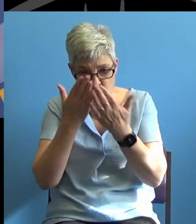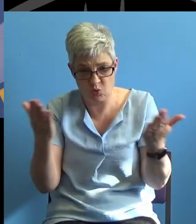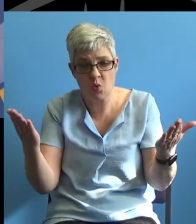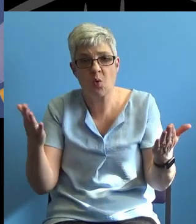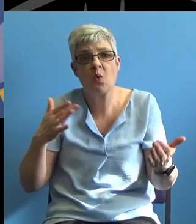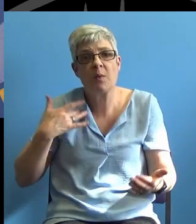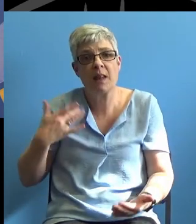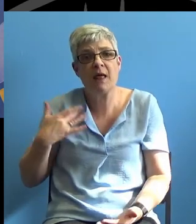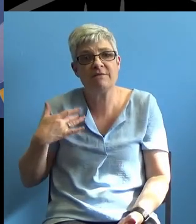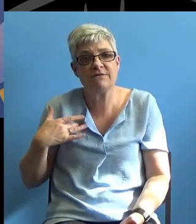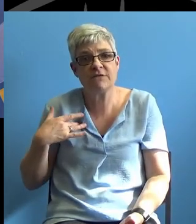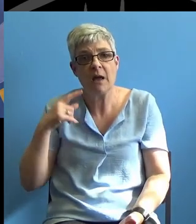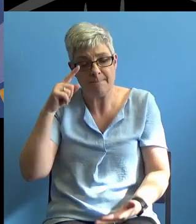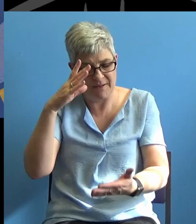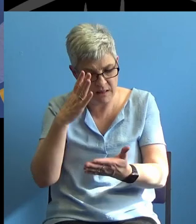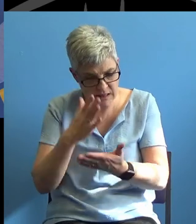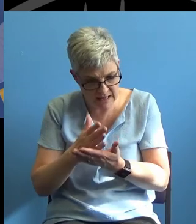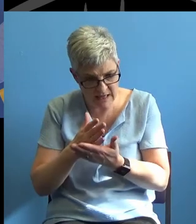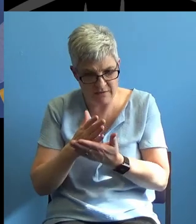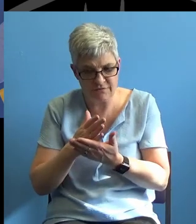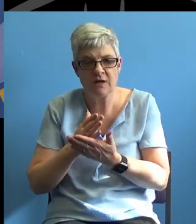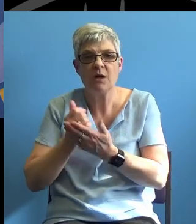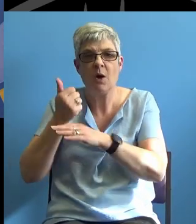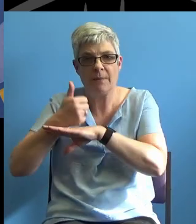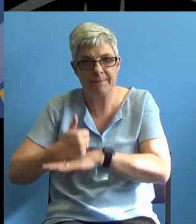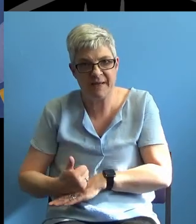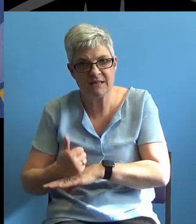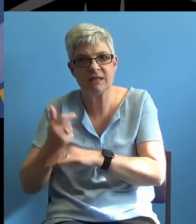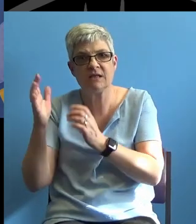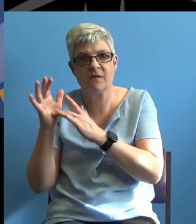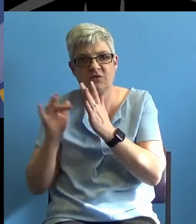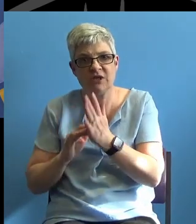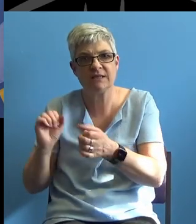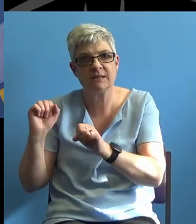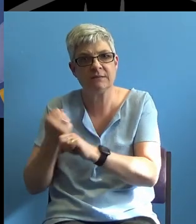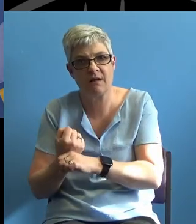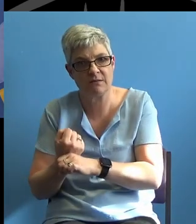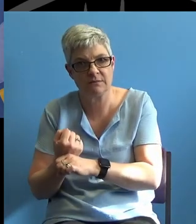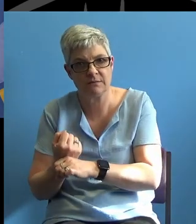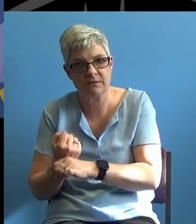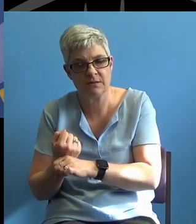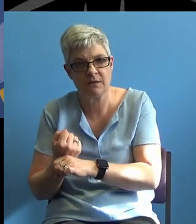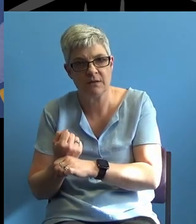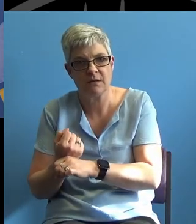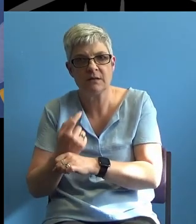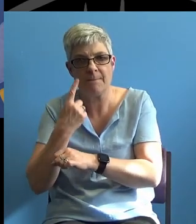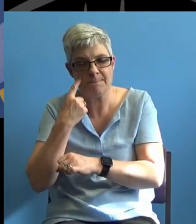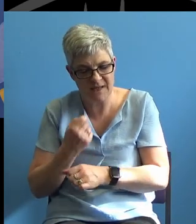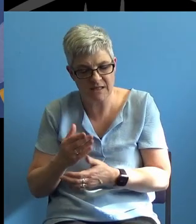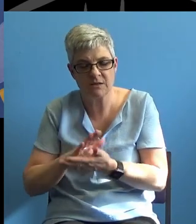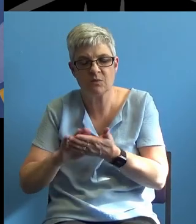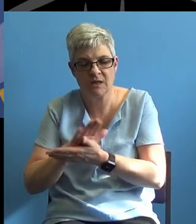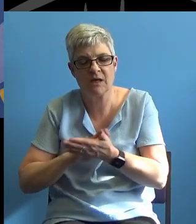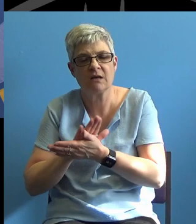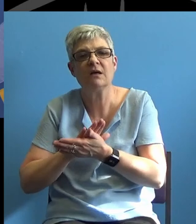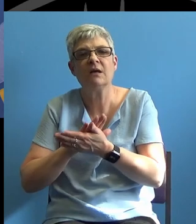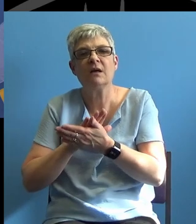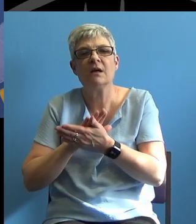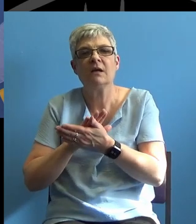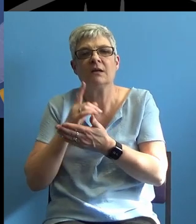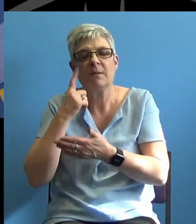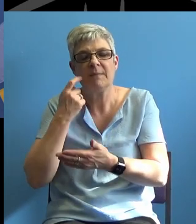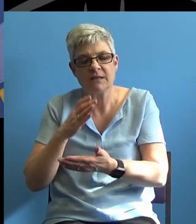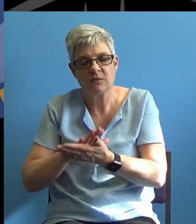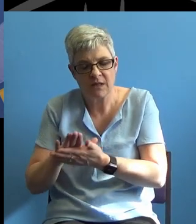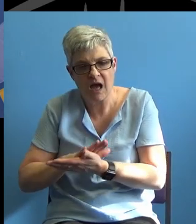live believing on the basis of what Jesus has done, that we can trust him